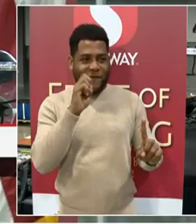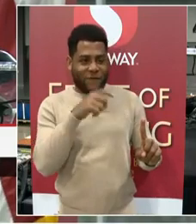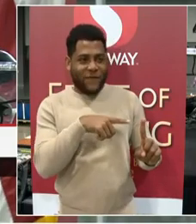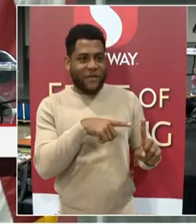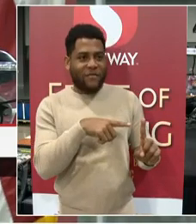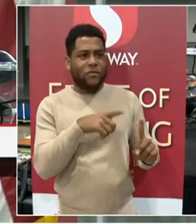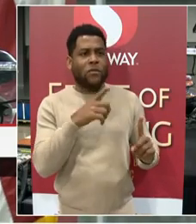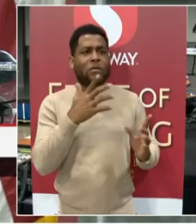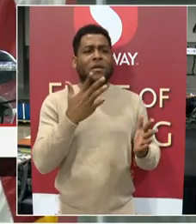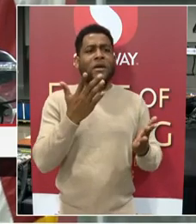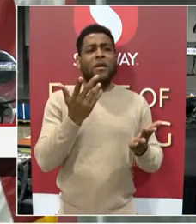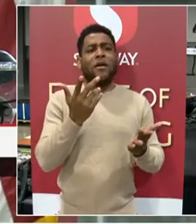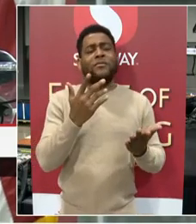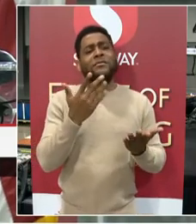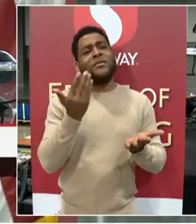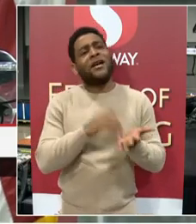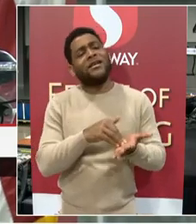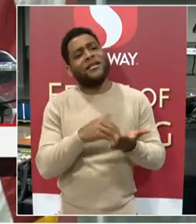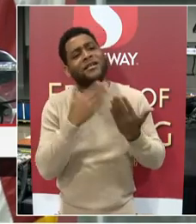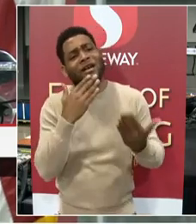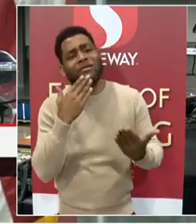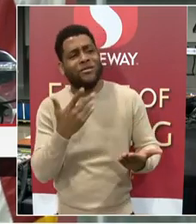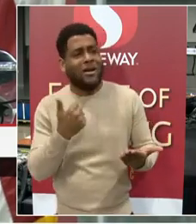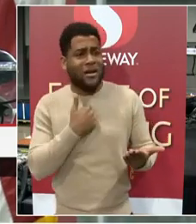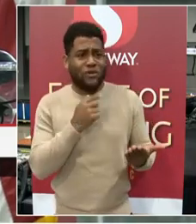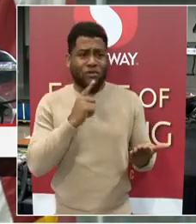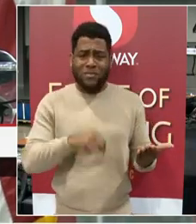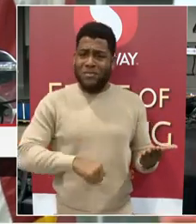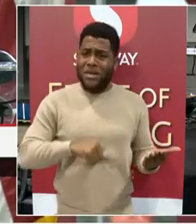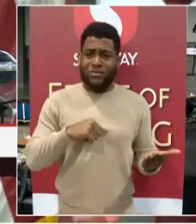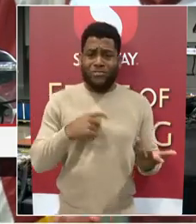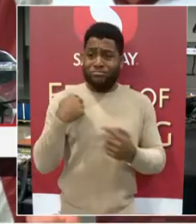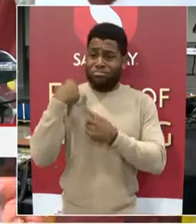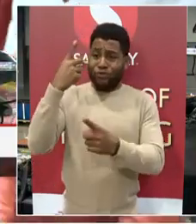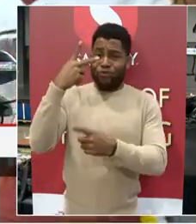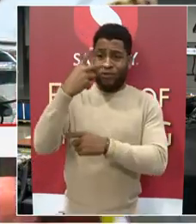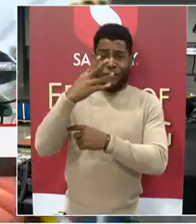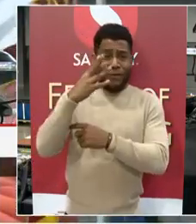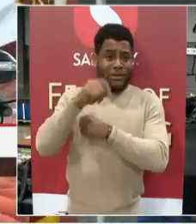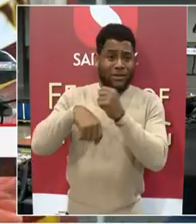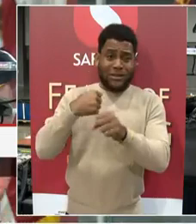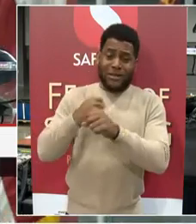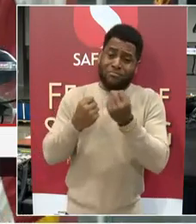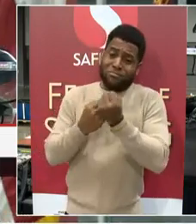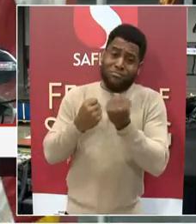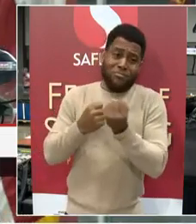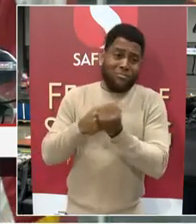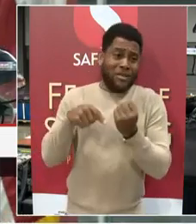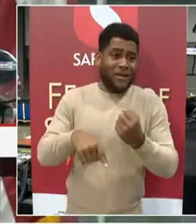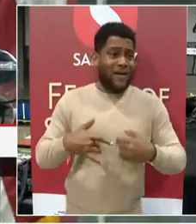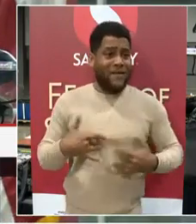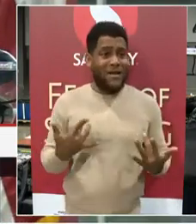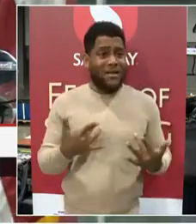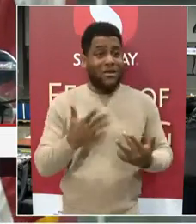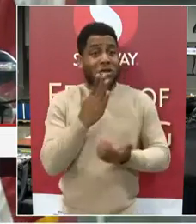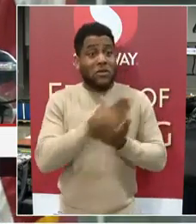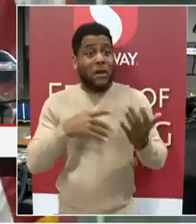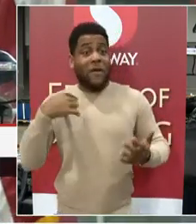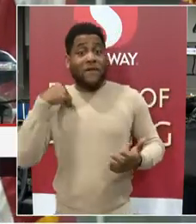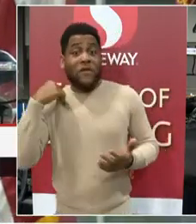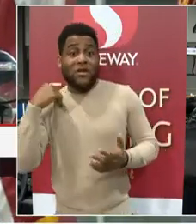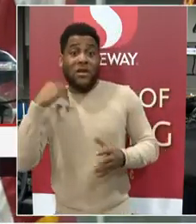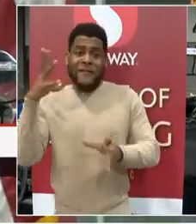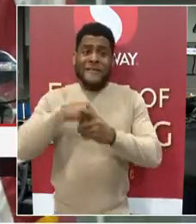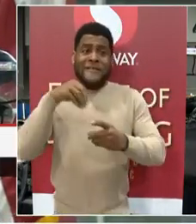very proud sponsors of this event. Some of our guests and volunteers have been involved for many years, like Dr.